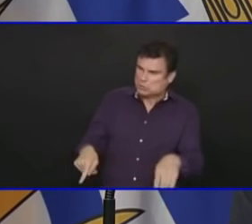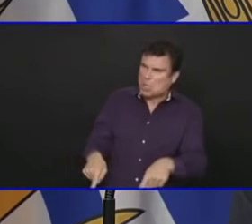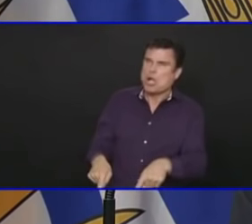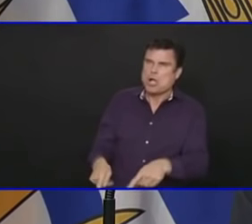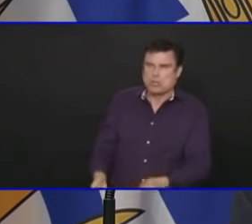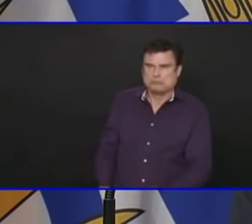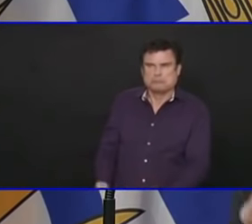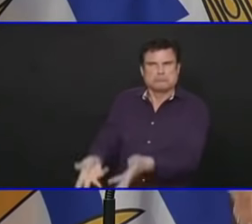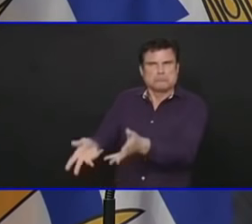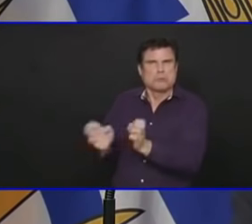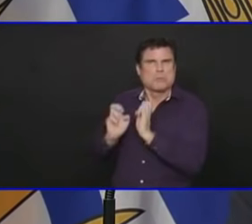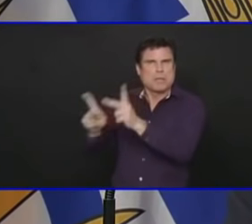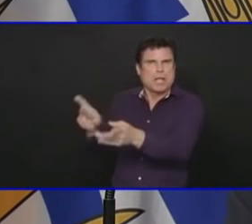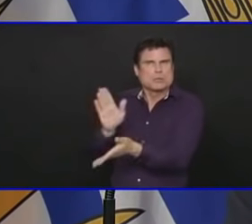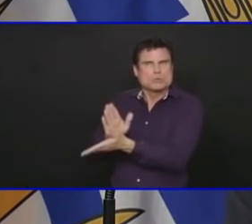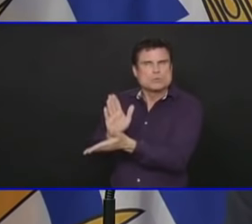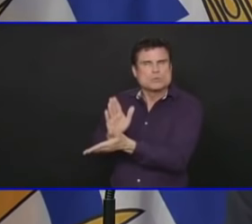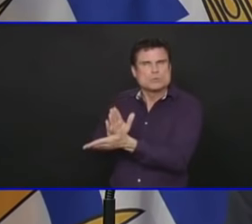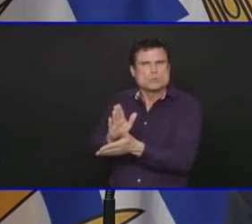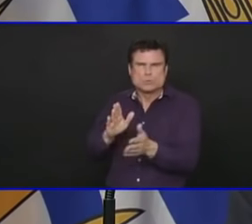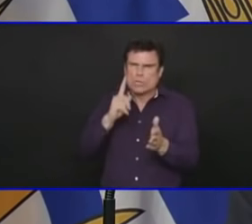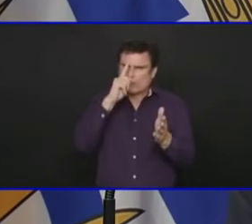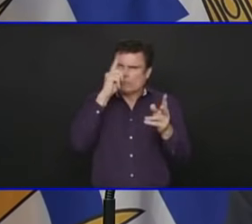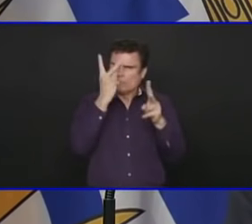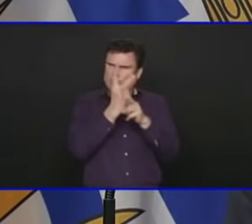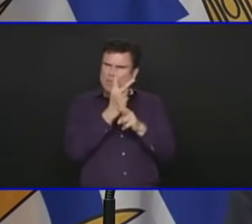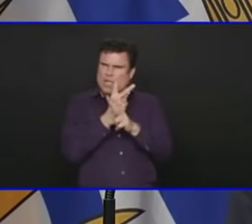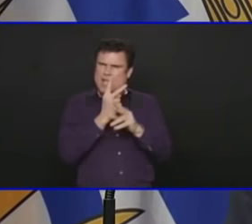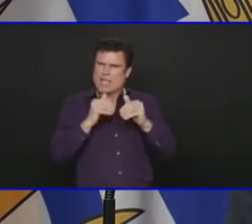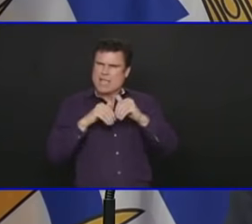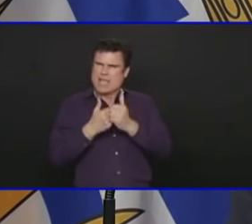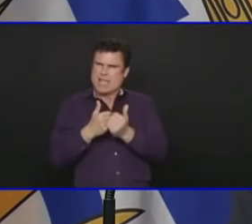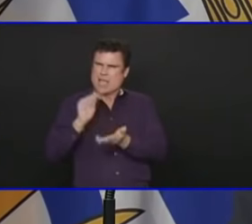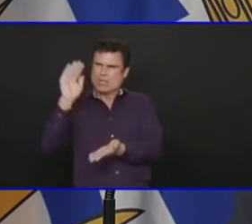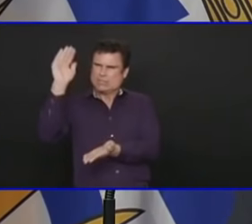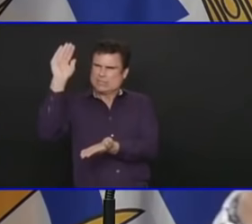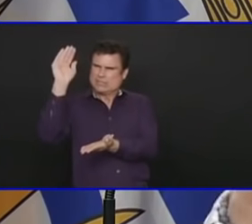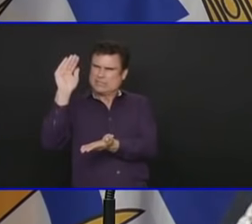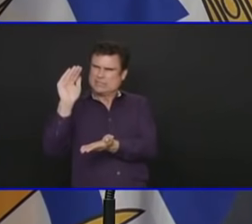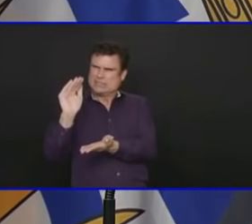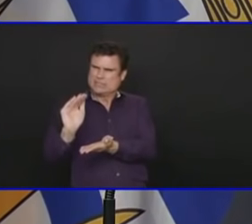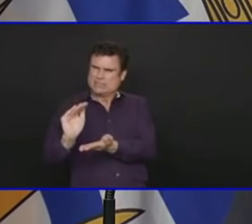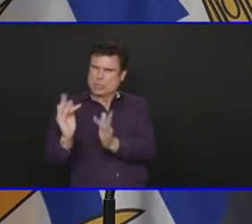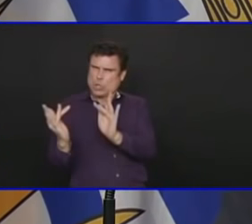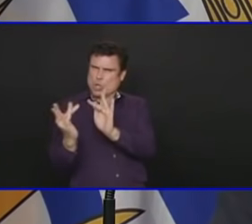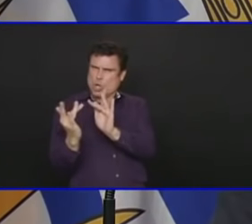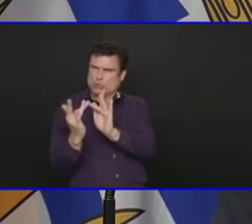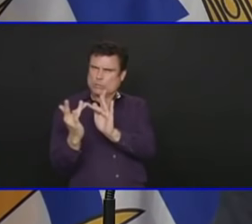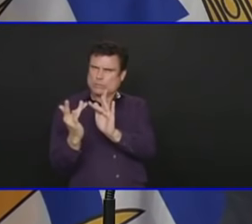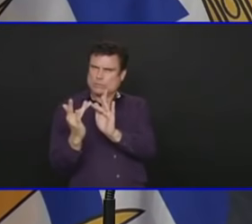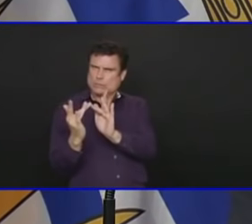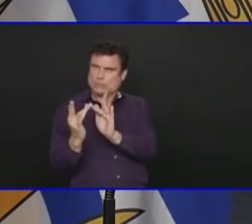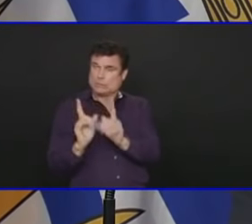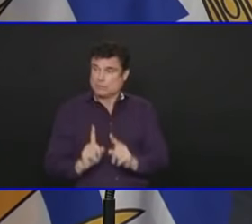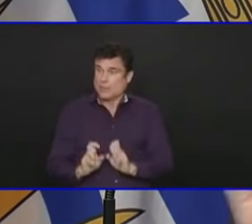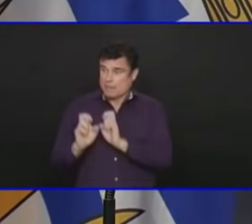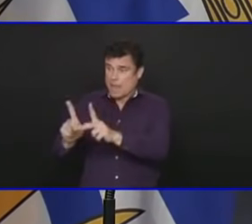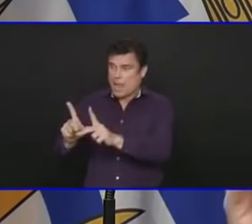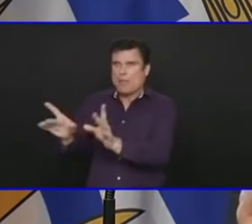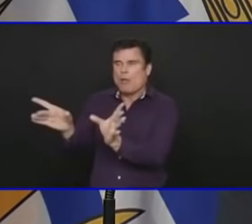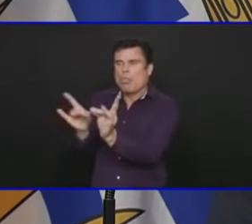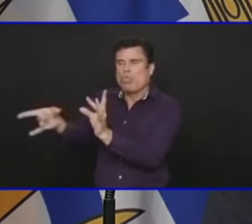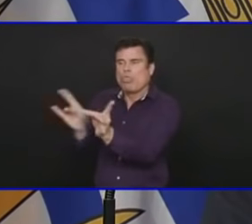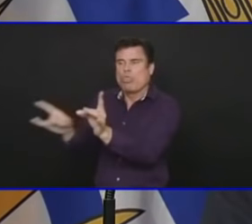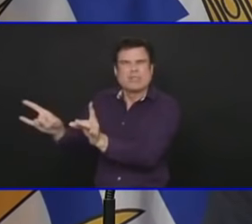more severe illness? We also have to be really, really careful about having, I wouldn't say like